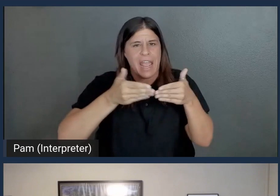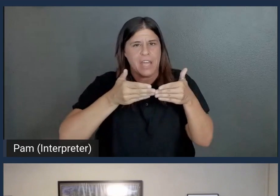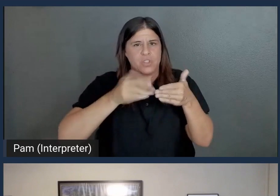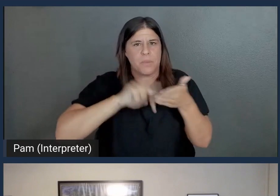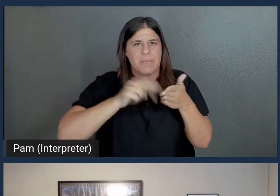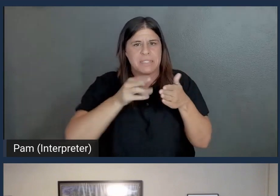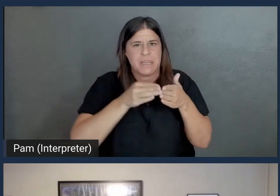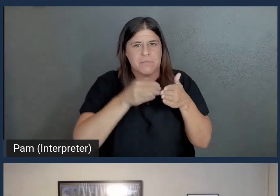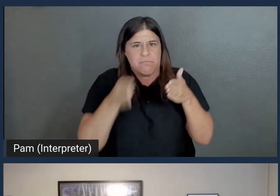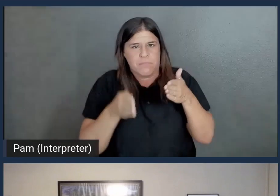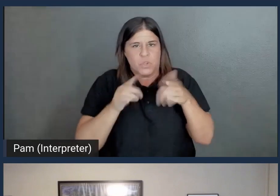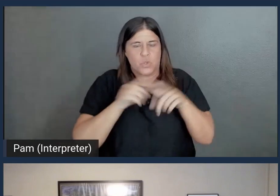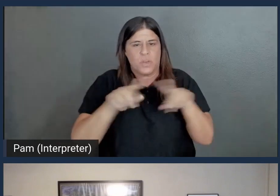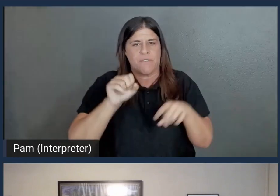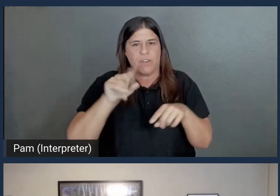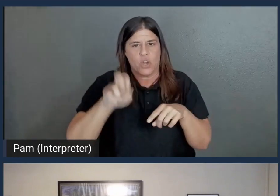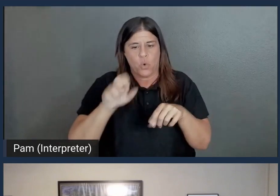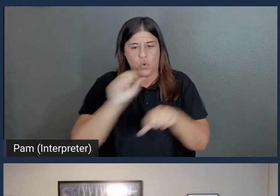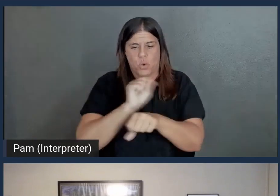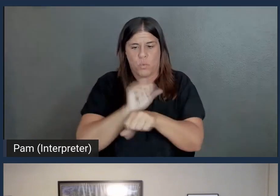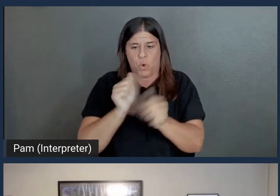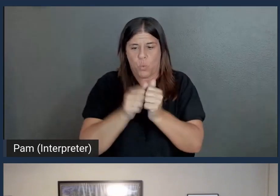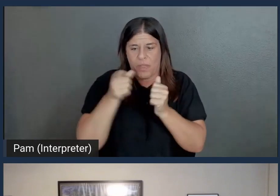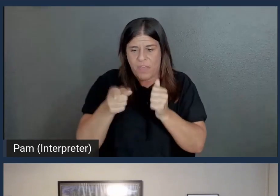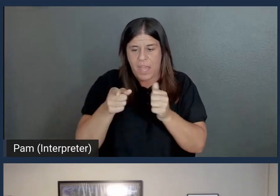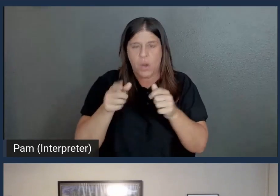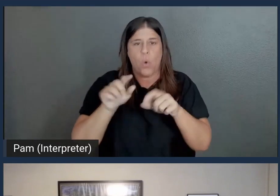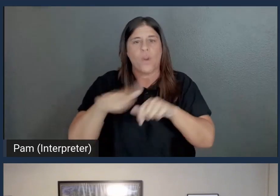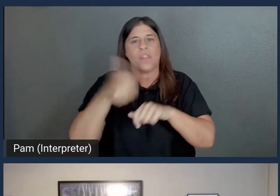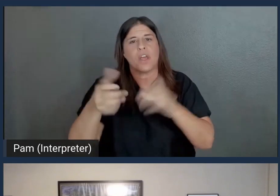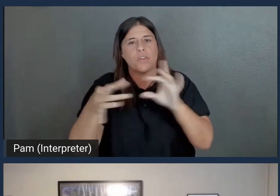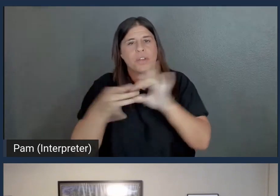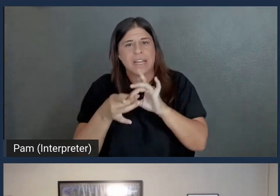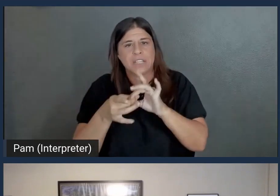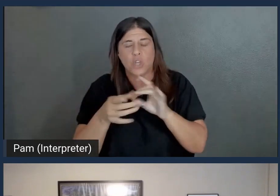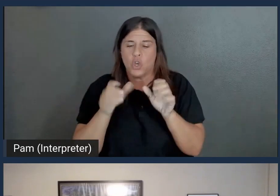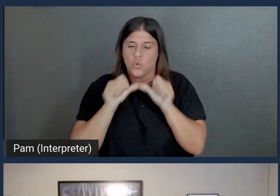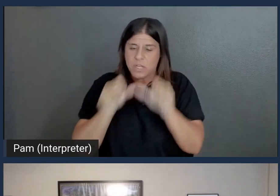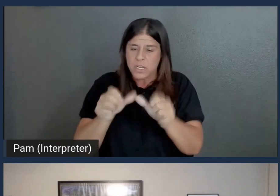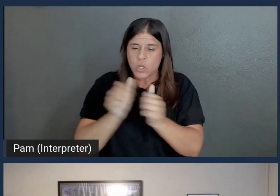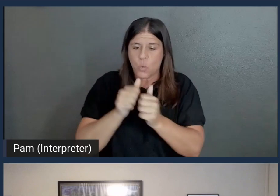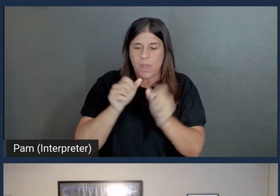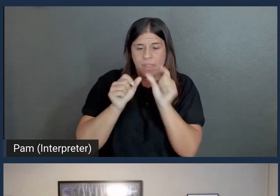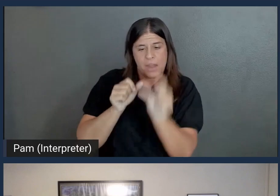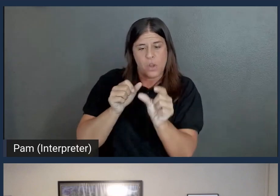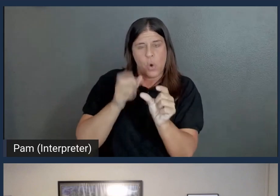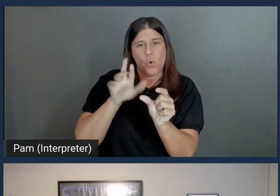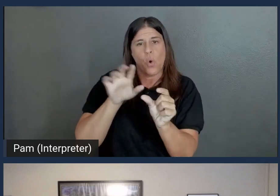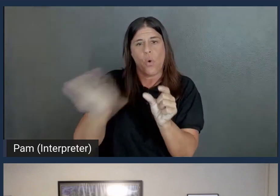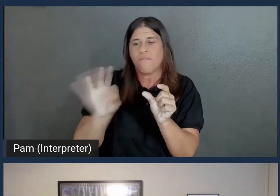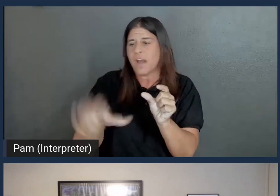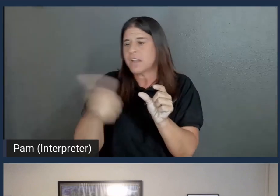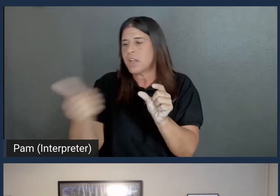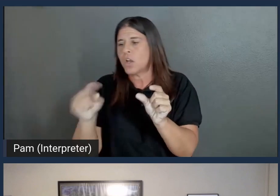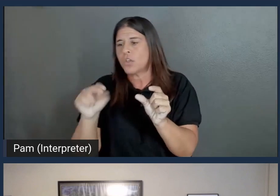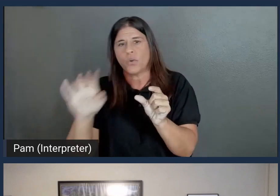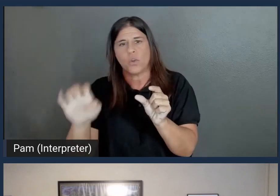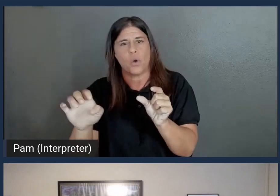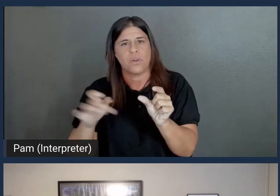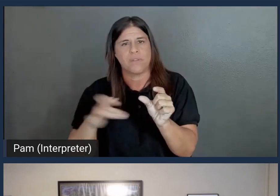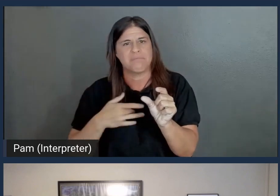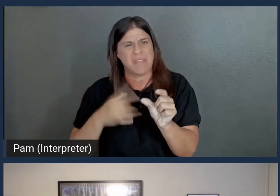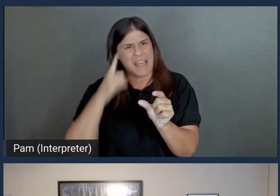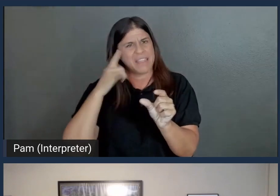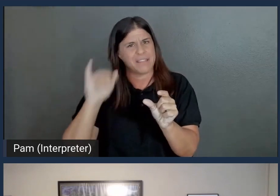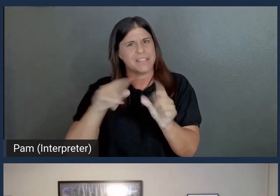you get there, you can work with the properties, or you can work with the other connections to either stay in the node or to fan out to another node. And I think that's kind of interesting, right? Because